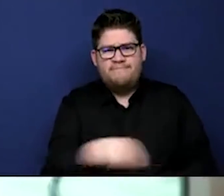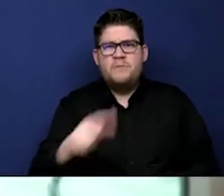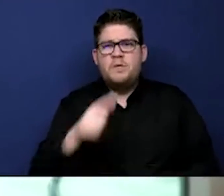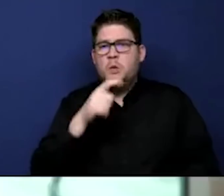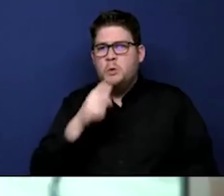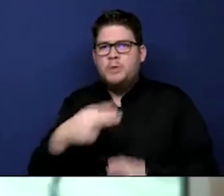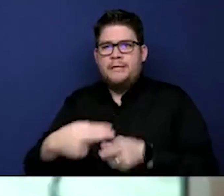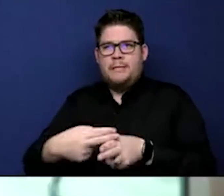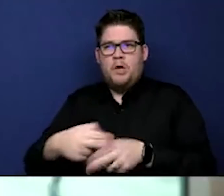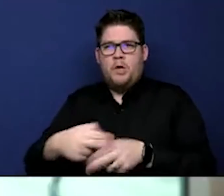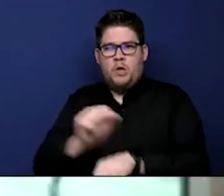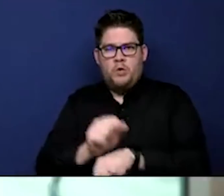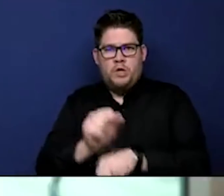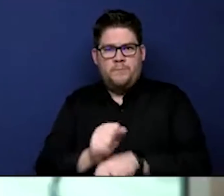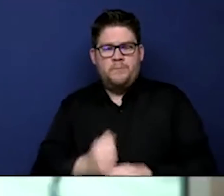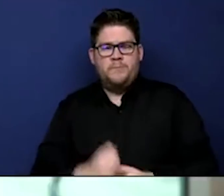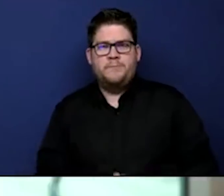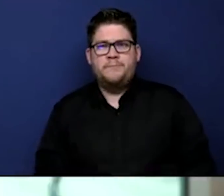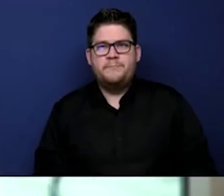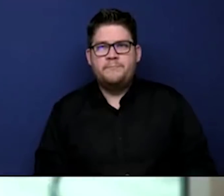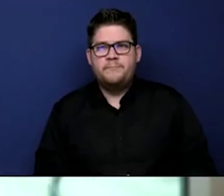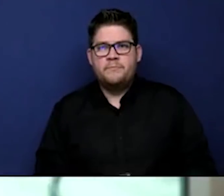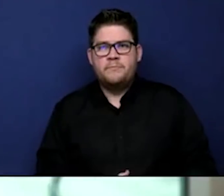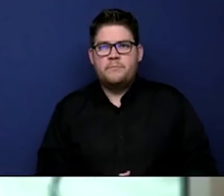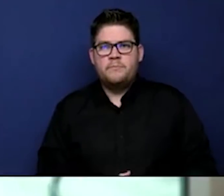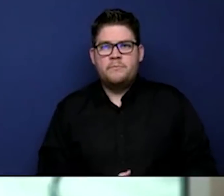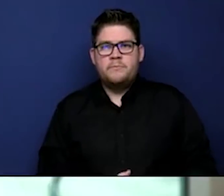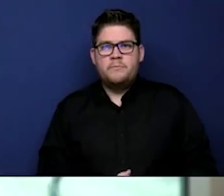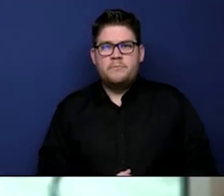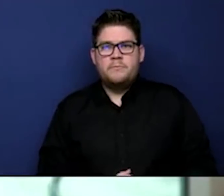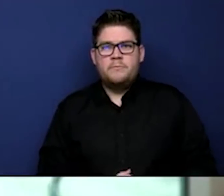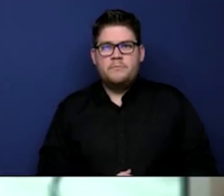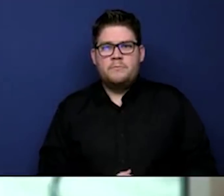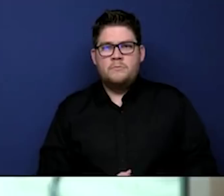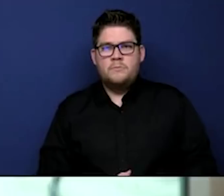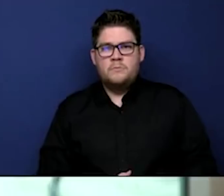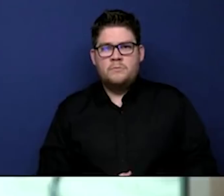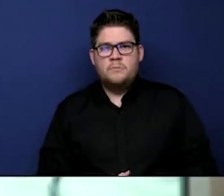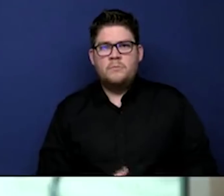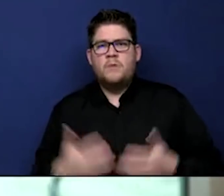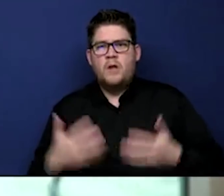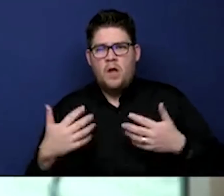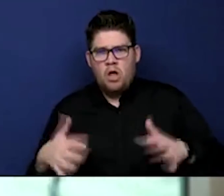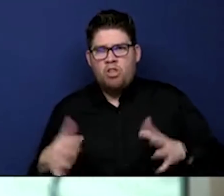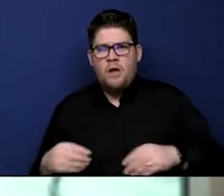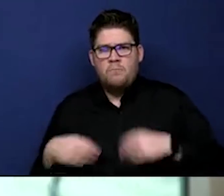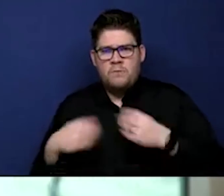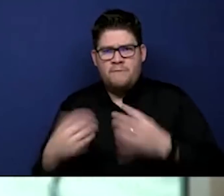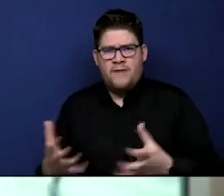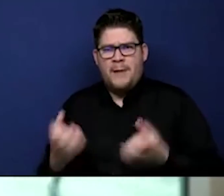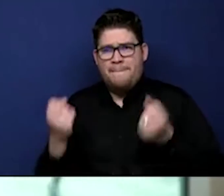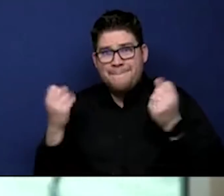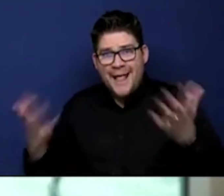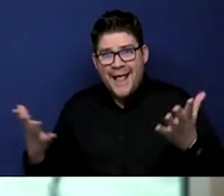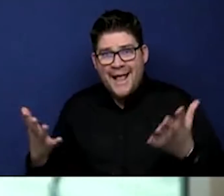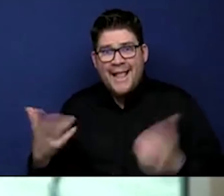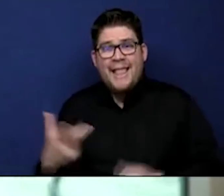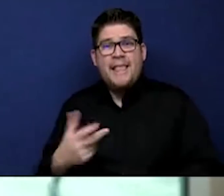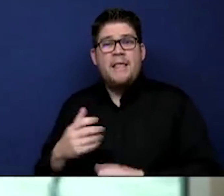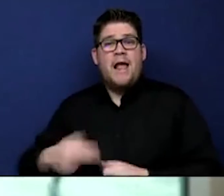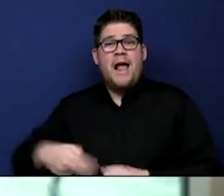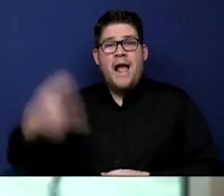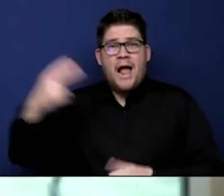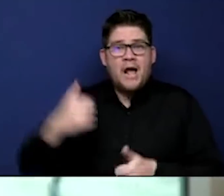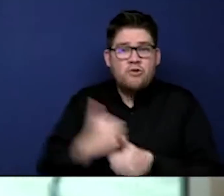going to be working and living in crowded accommodations on farms. So we've gone a long way to